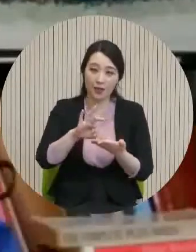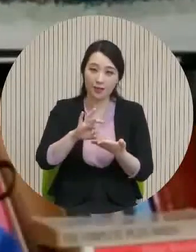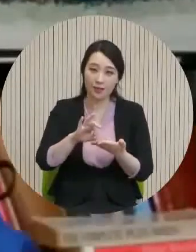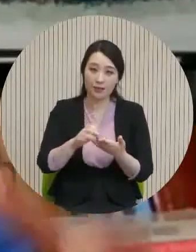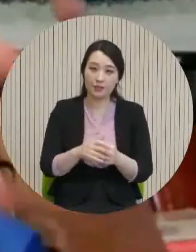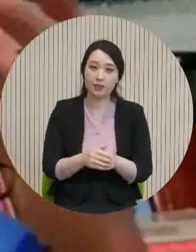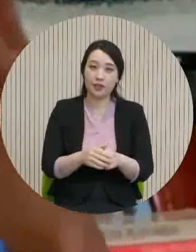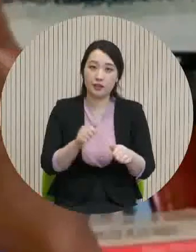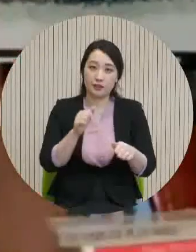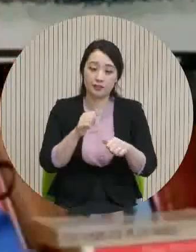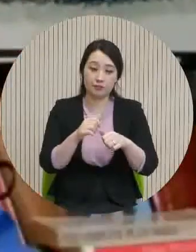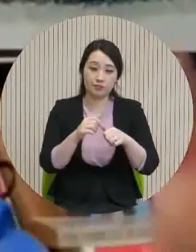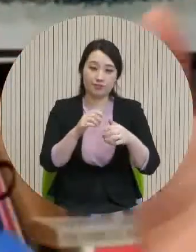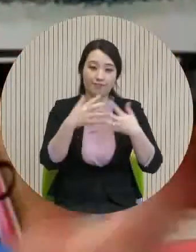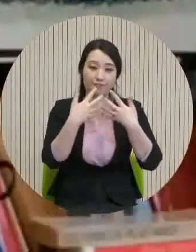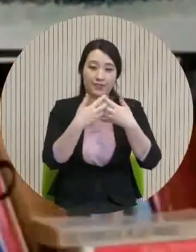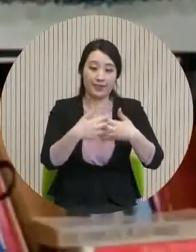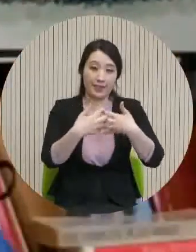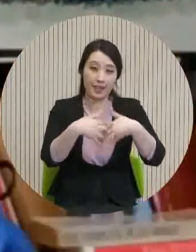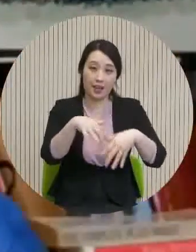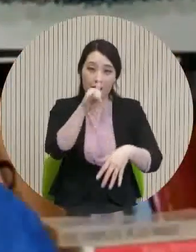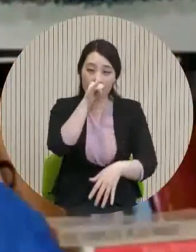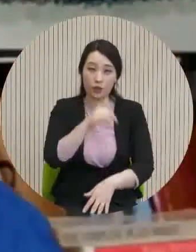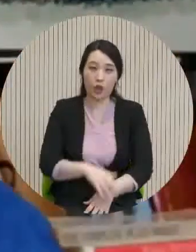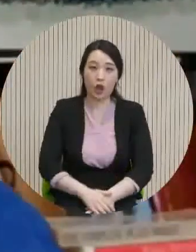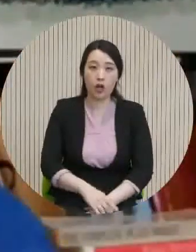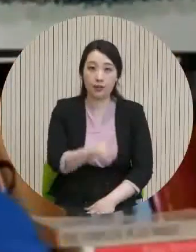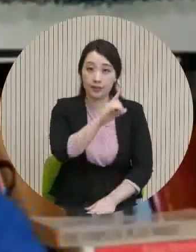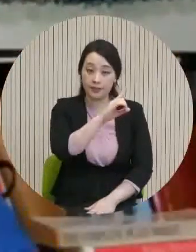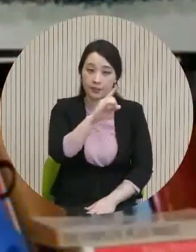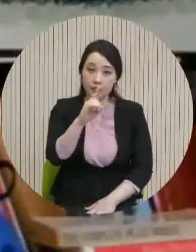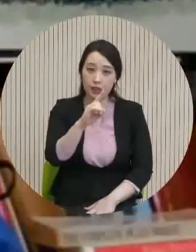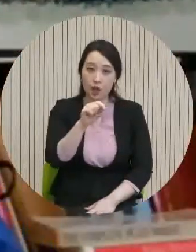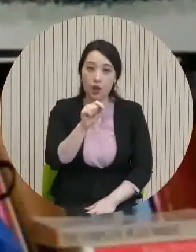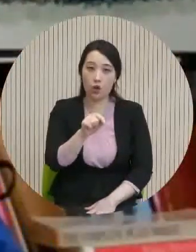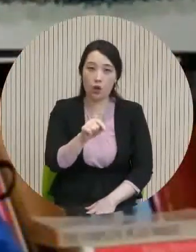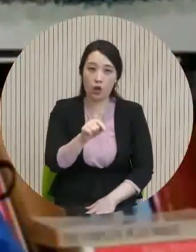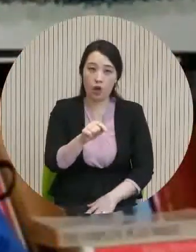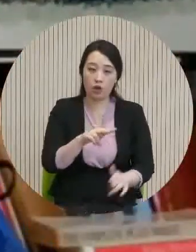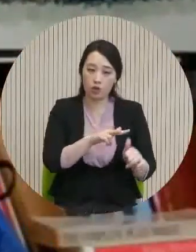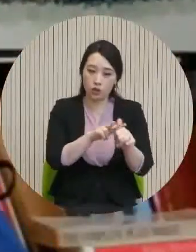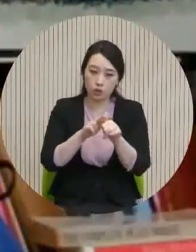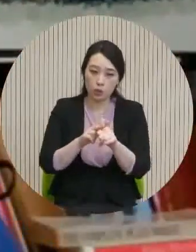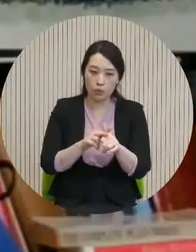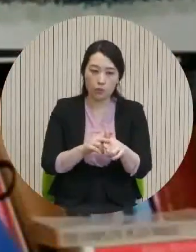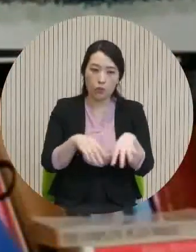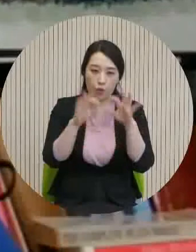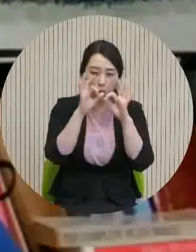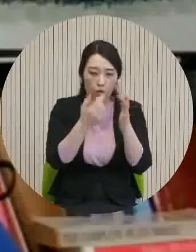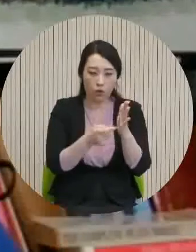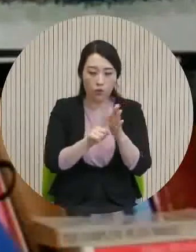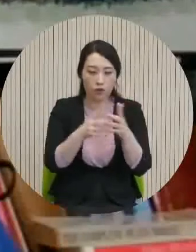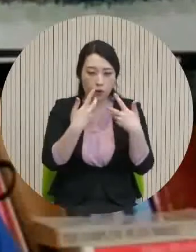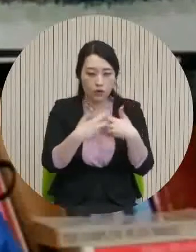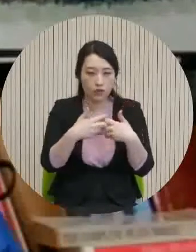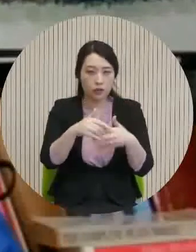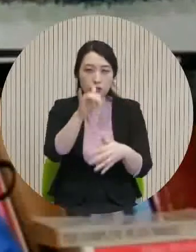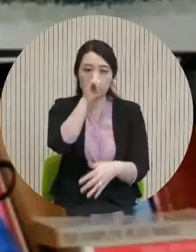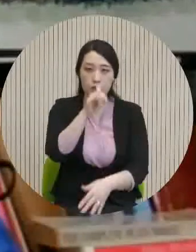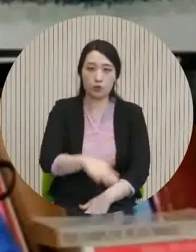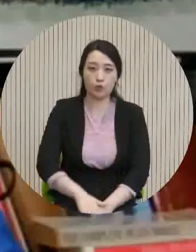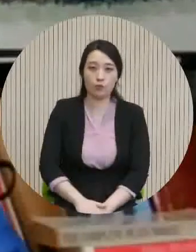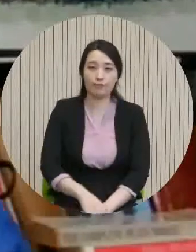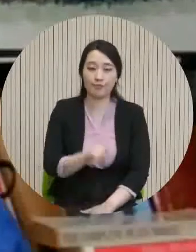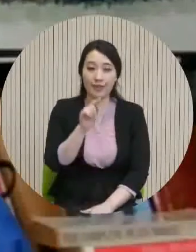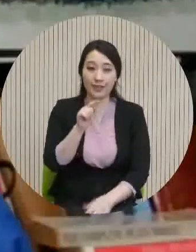collect, preserve, and give access to digital content, they all work in a certain way